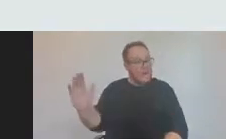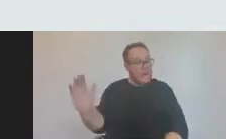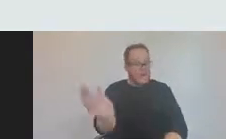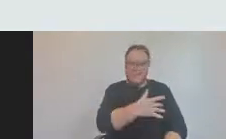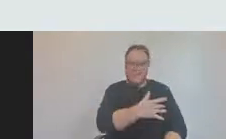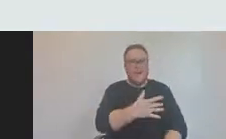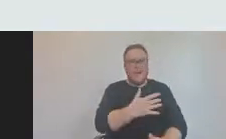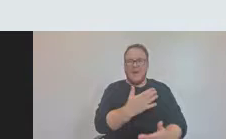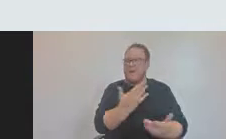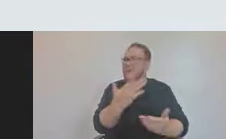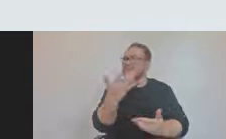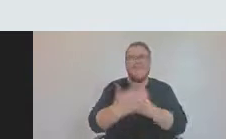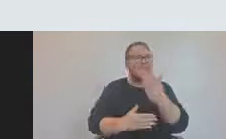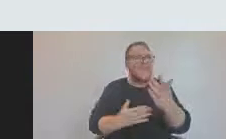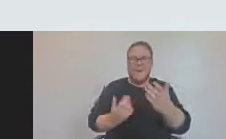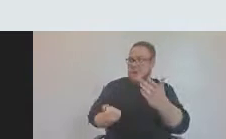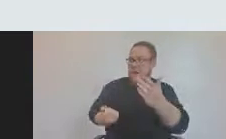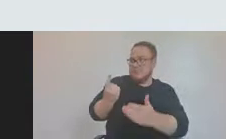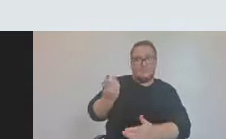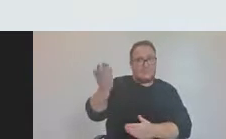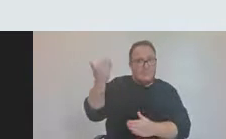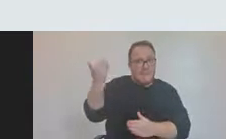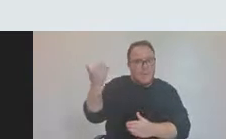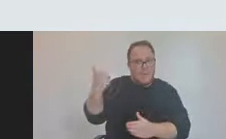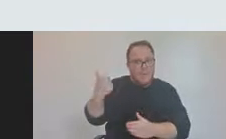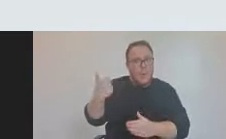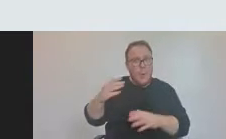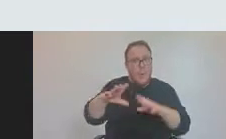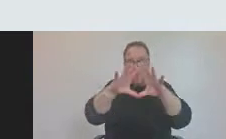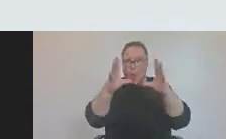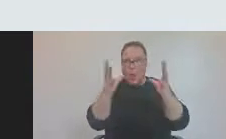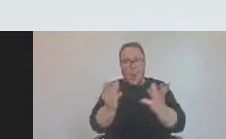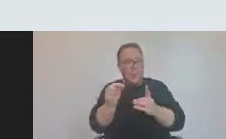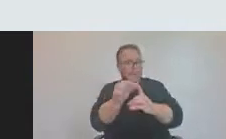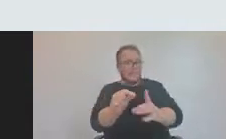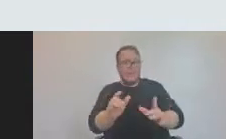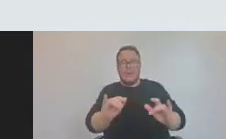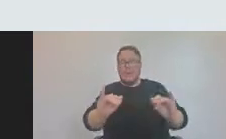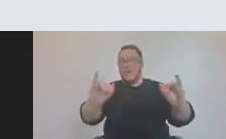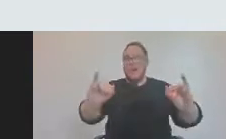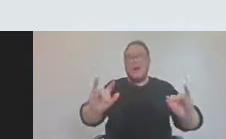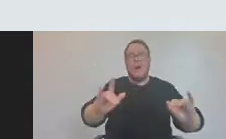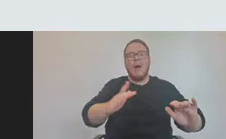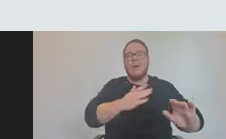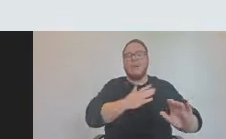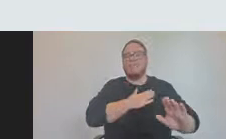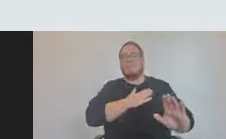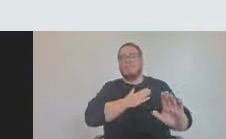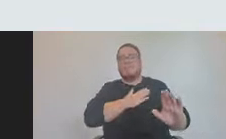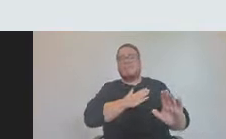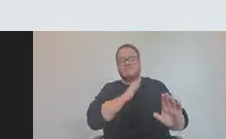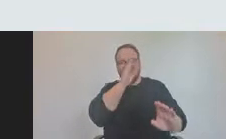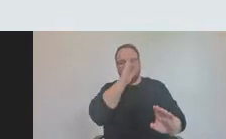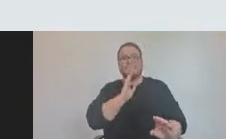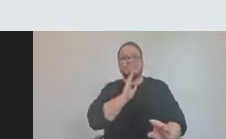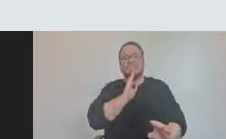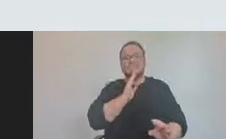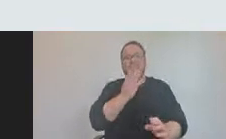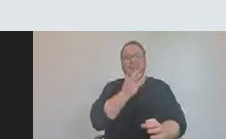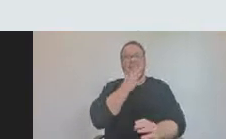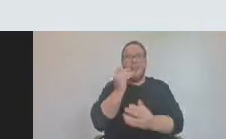live through a global pandemic. And my heart goes out to all of those who have lost their lives or been affected